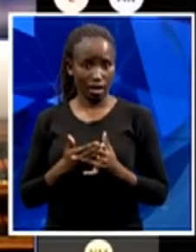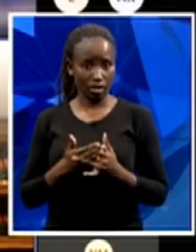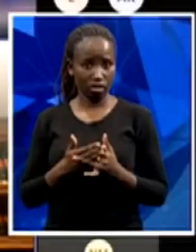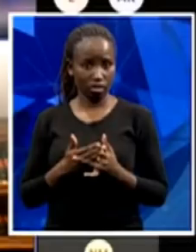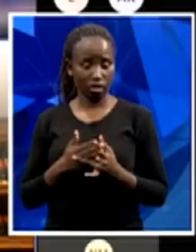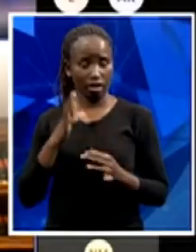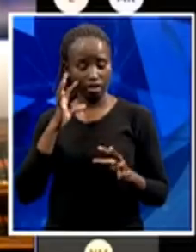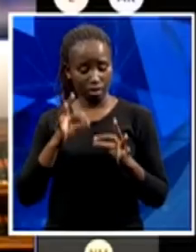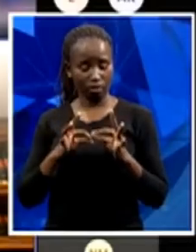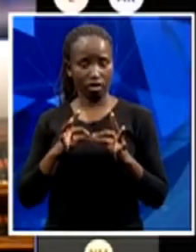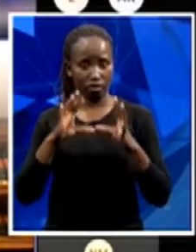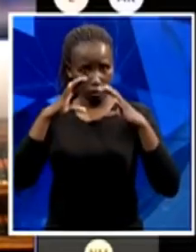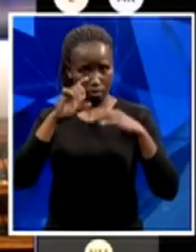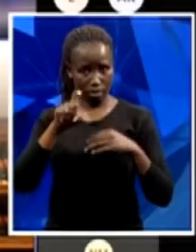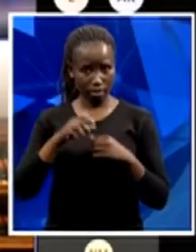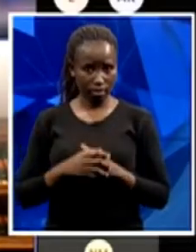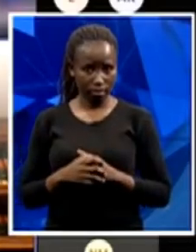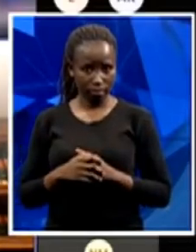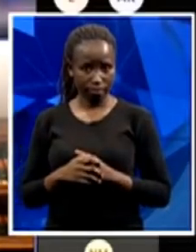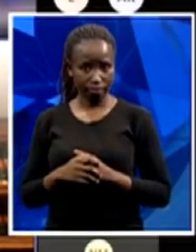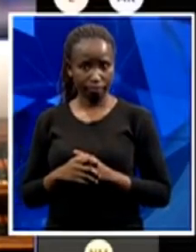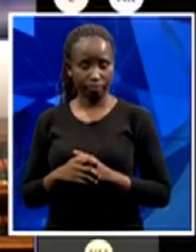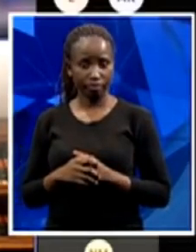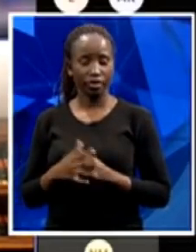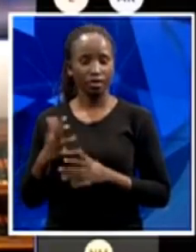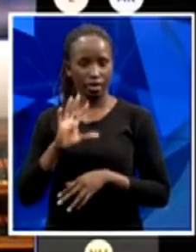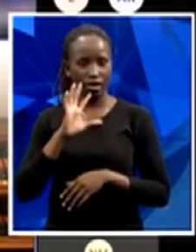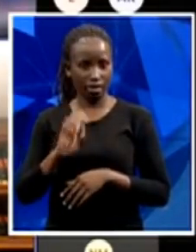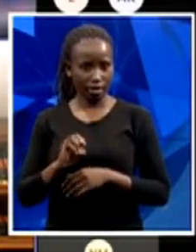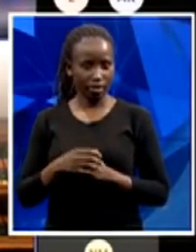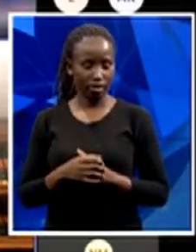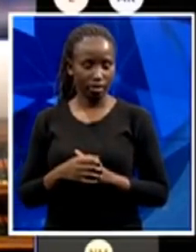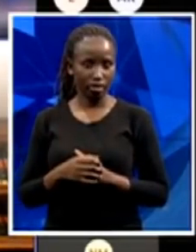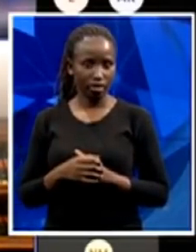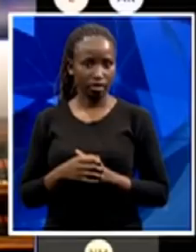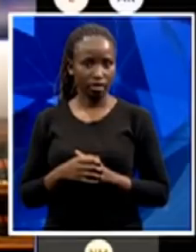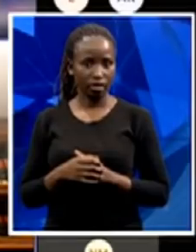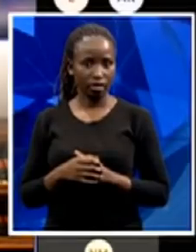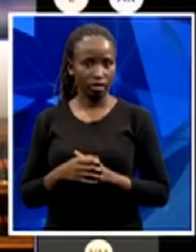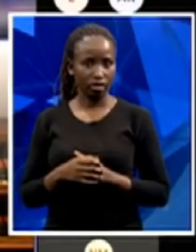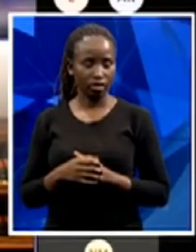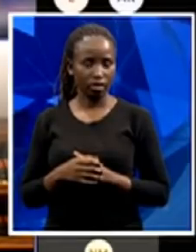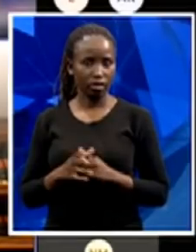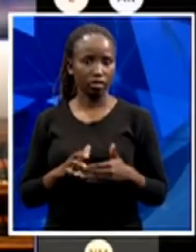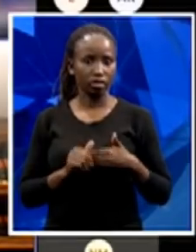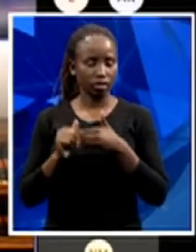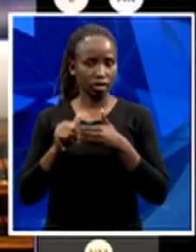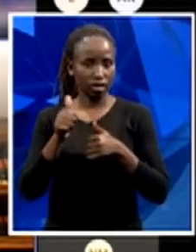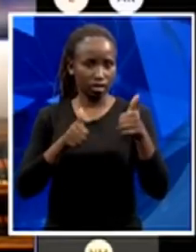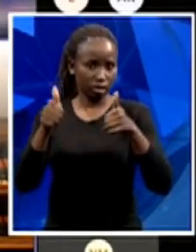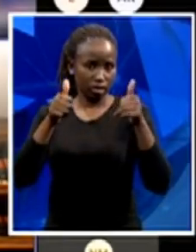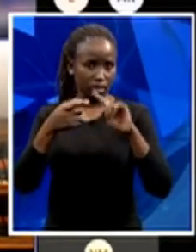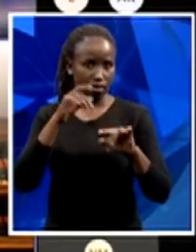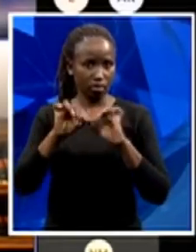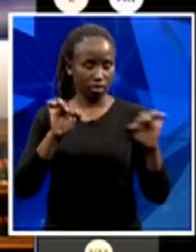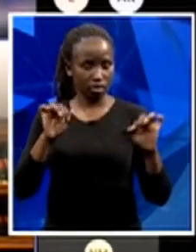And when asked, he was of the view that, in his view, it would mean every time litigation